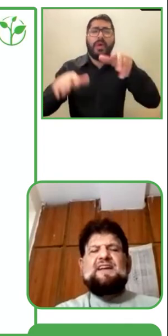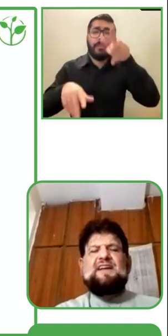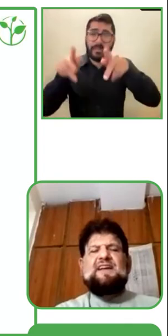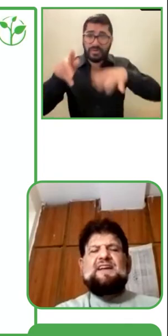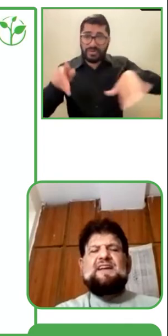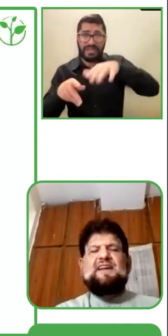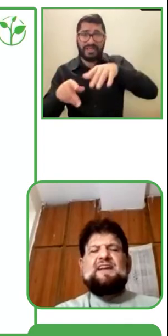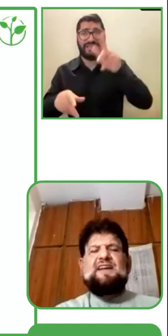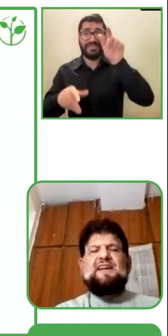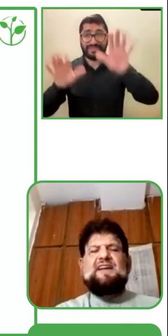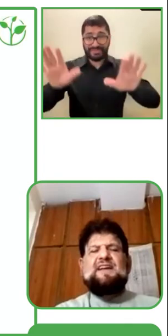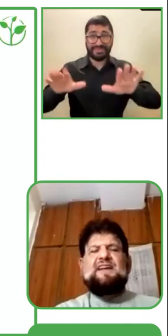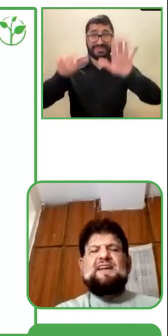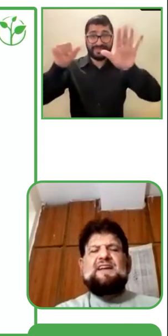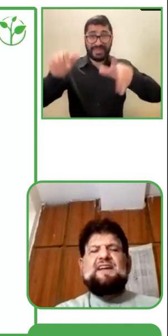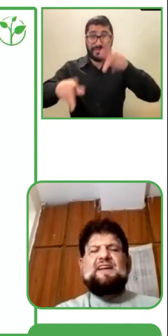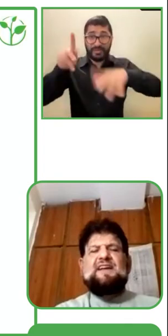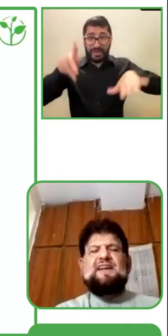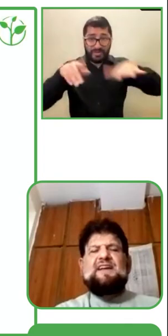riding, how to